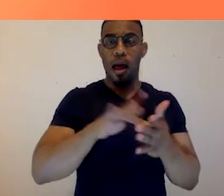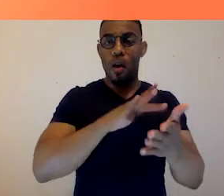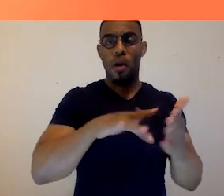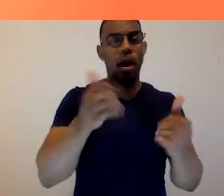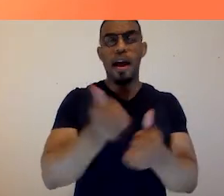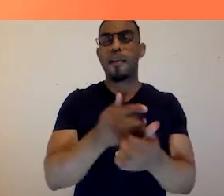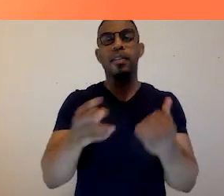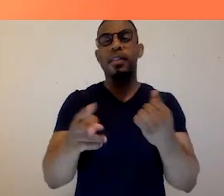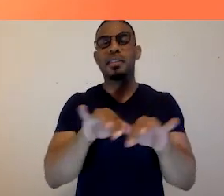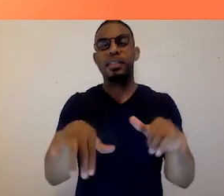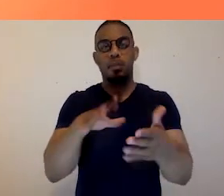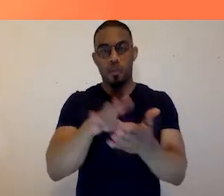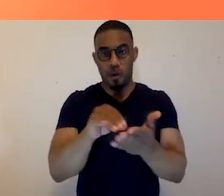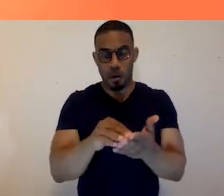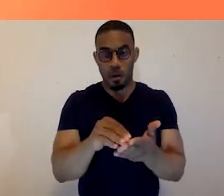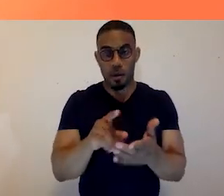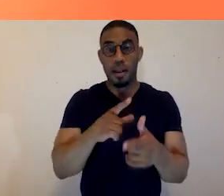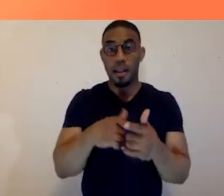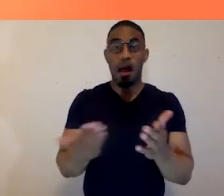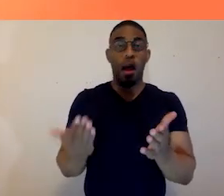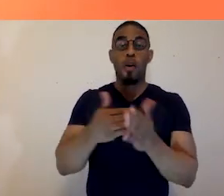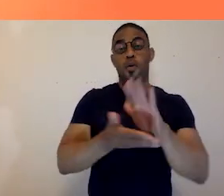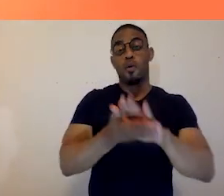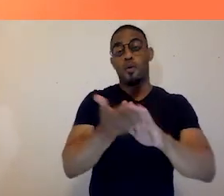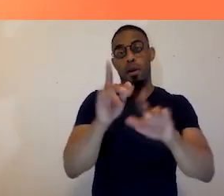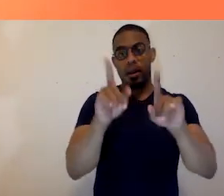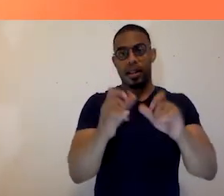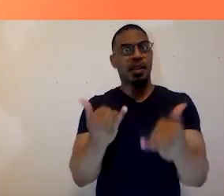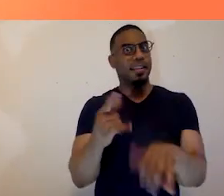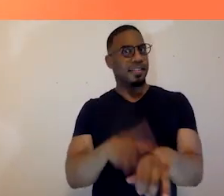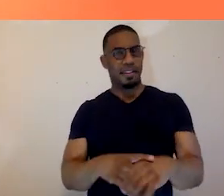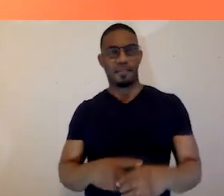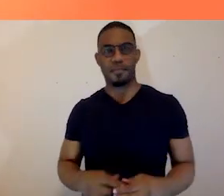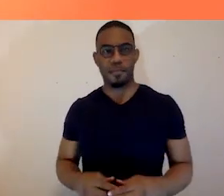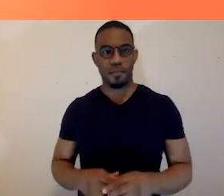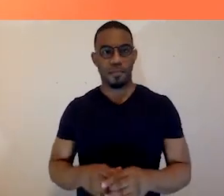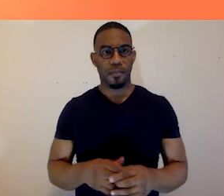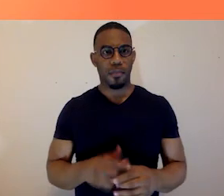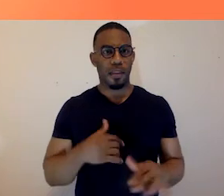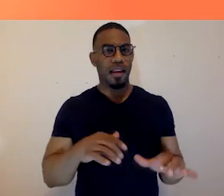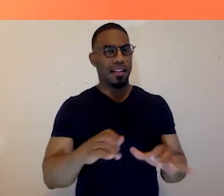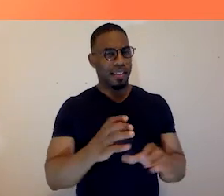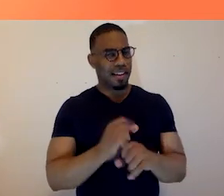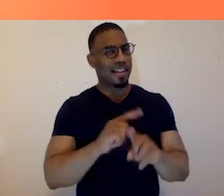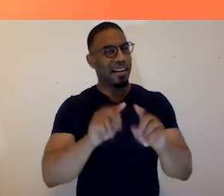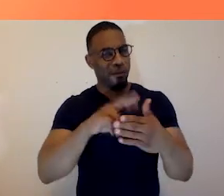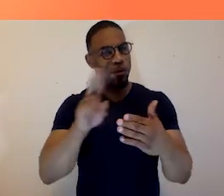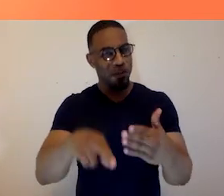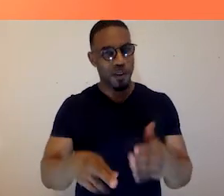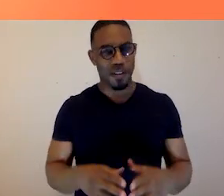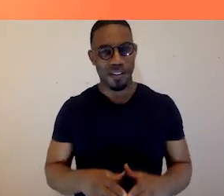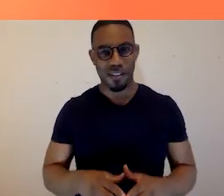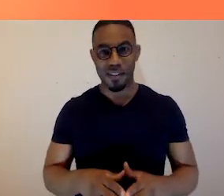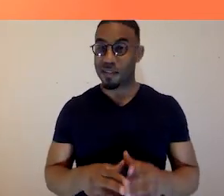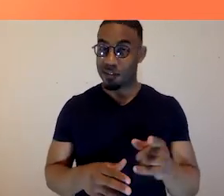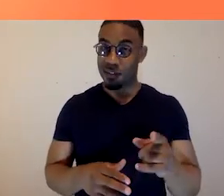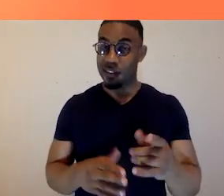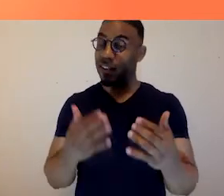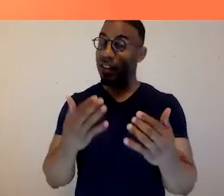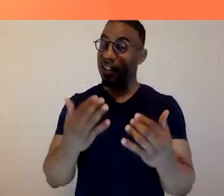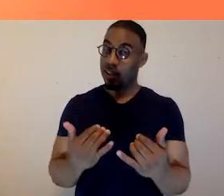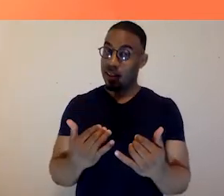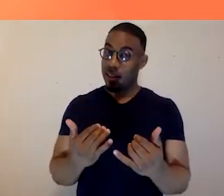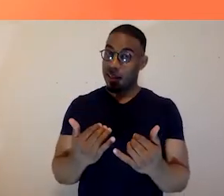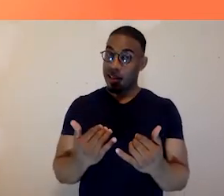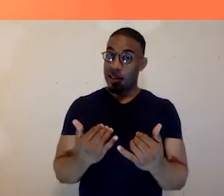everything that the system learned and I reran the test. This time, I did get a different result. This